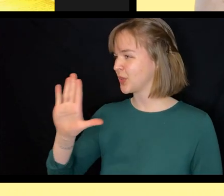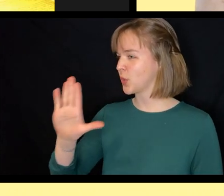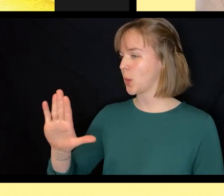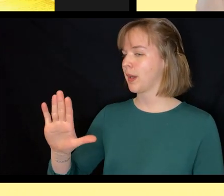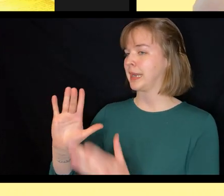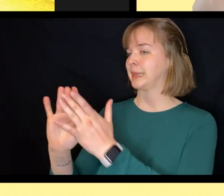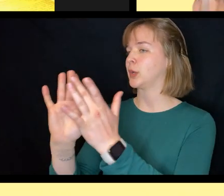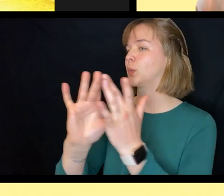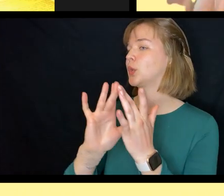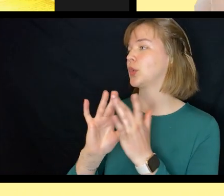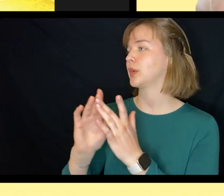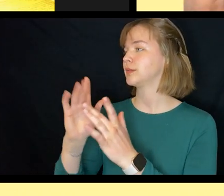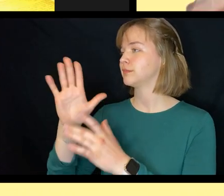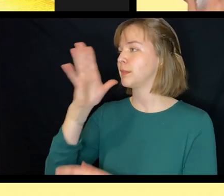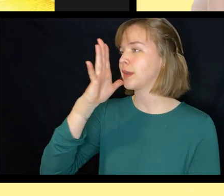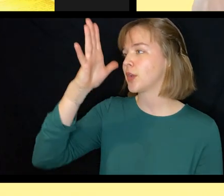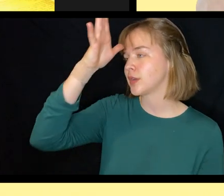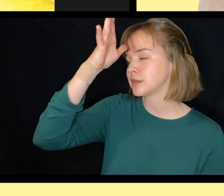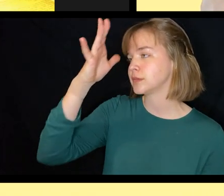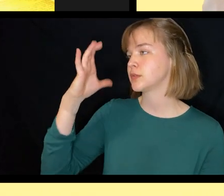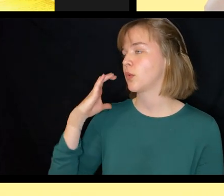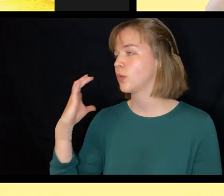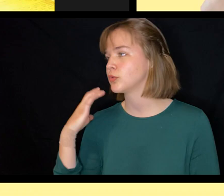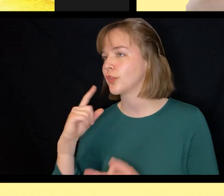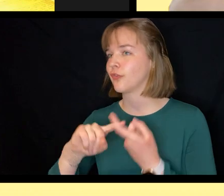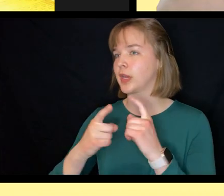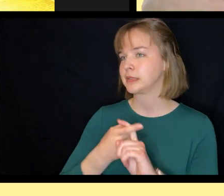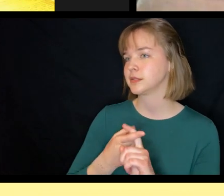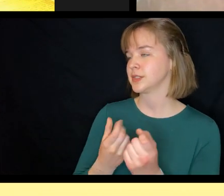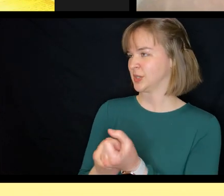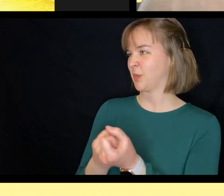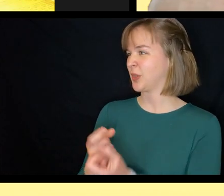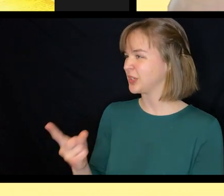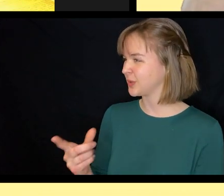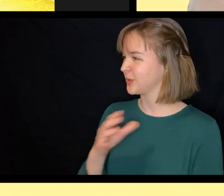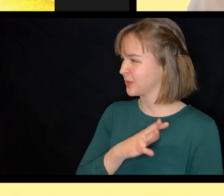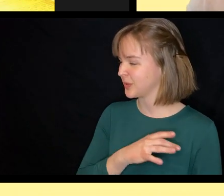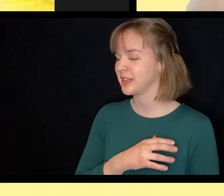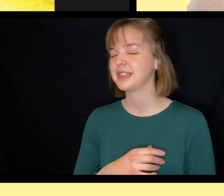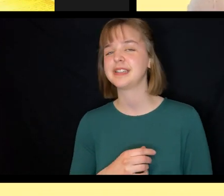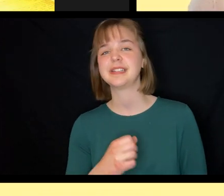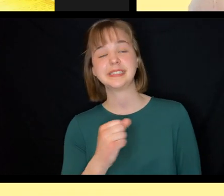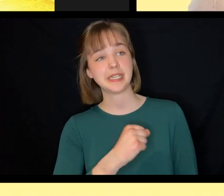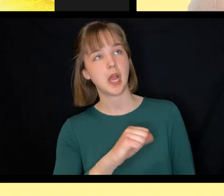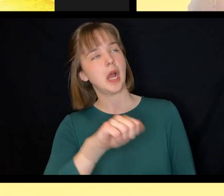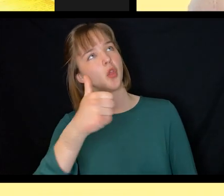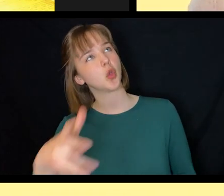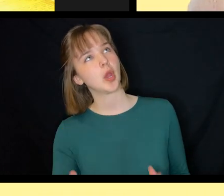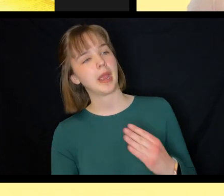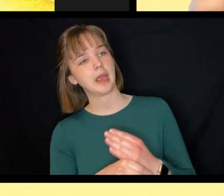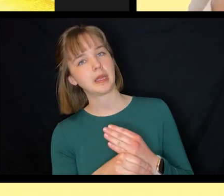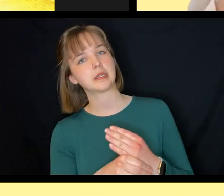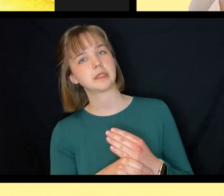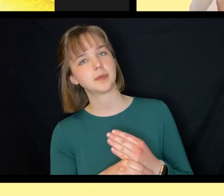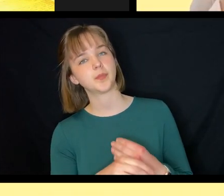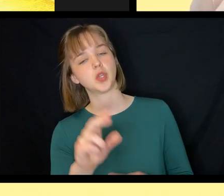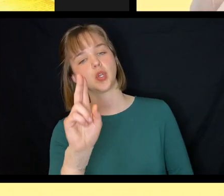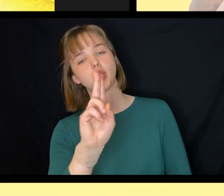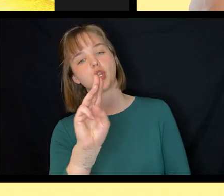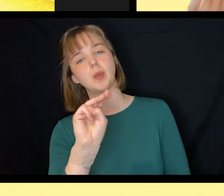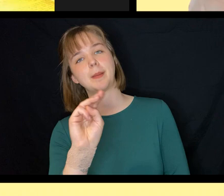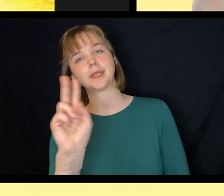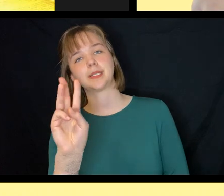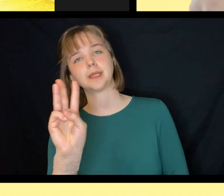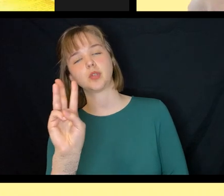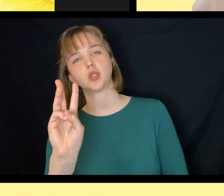that go and help and push and motivate and stuff, all of these swimmers and stuff. absolutely. Yeah, I guess I got to give other shout outs to